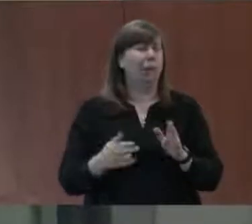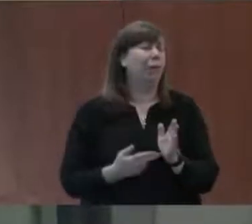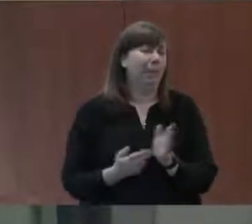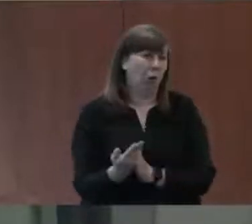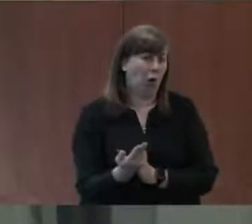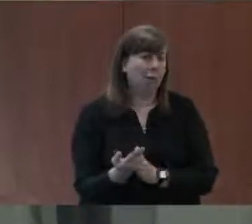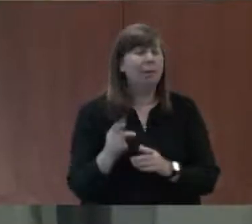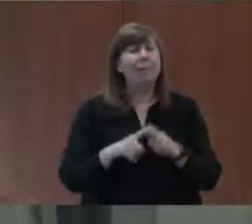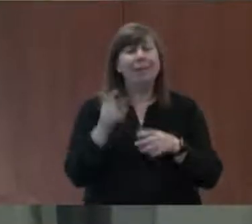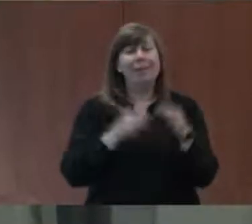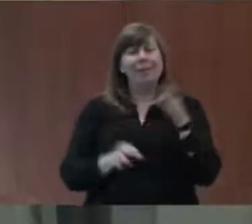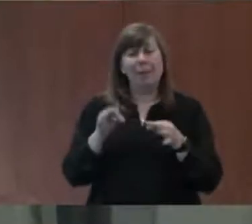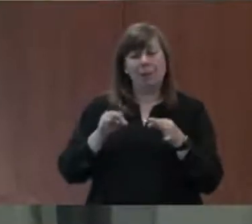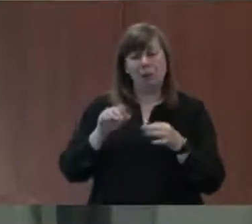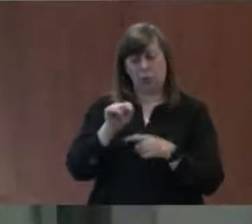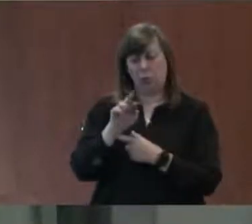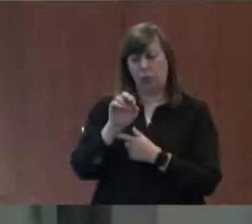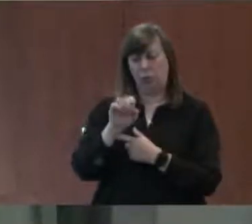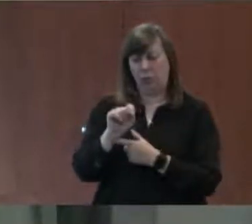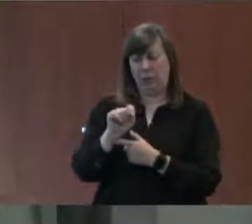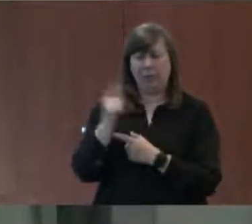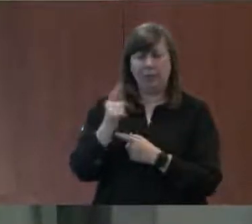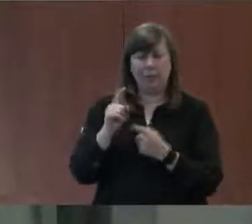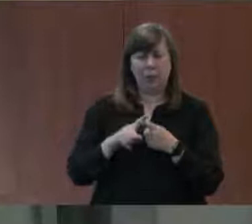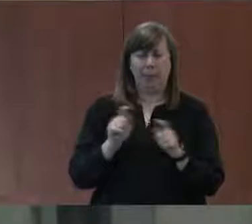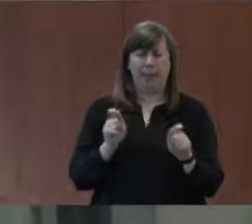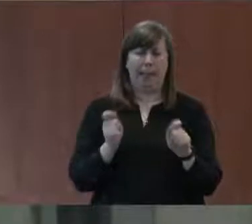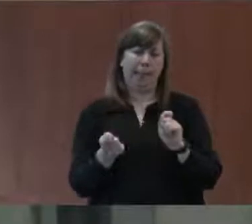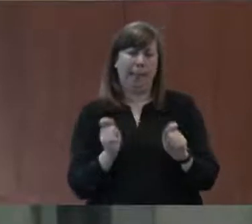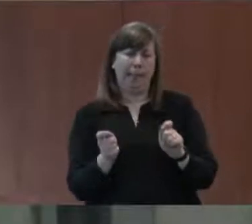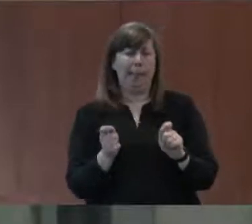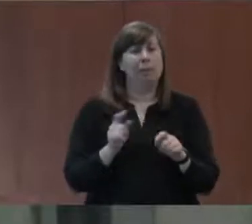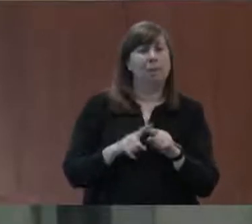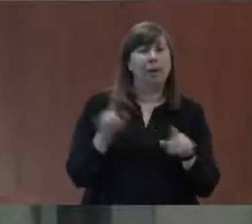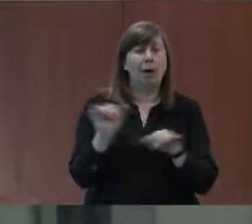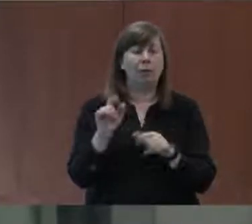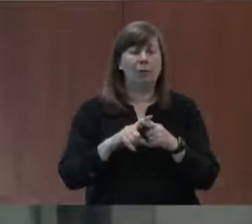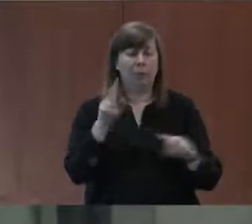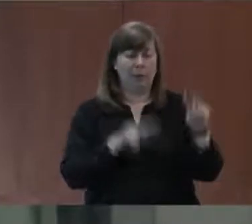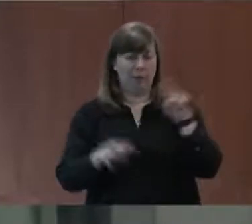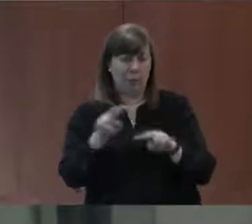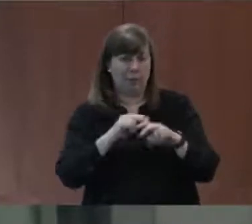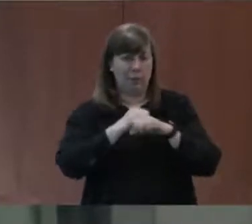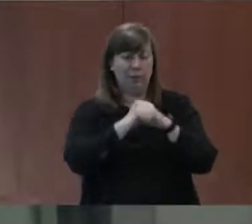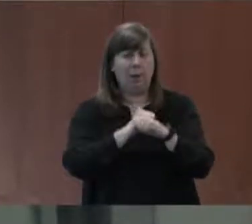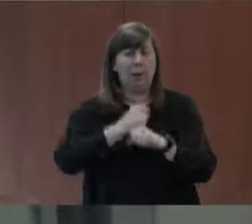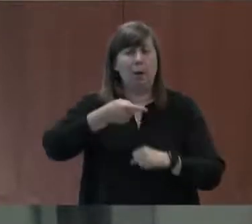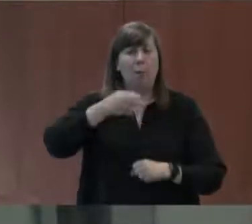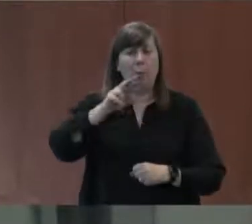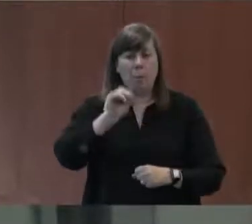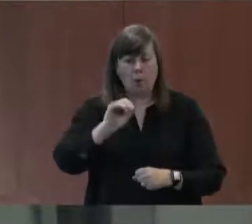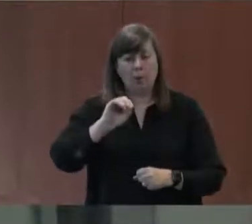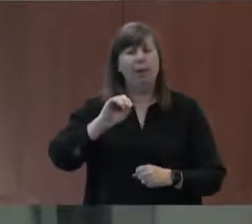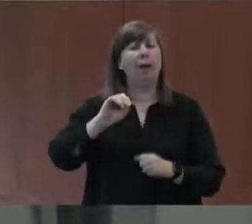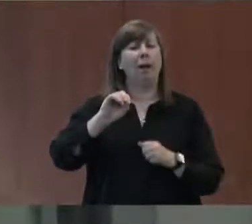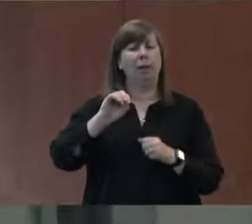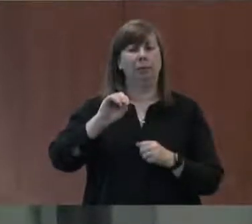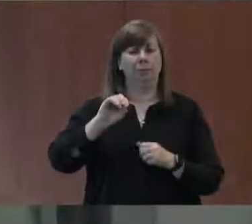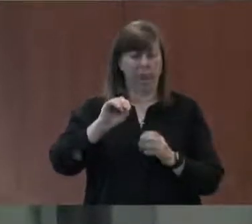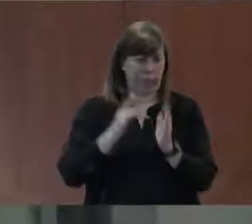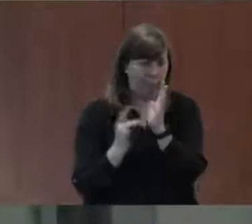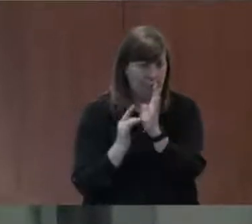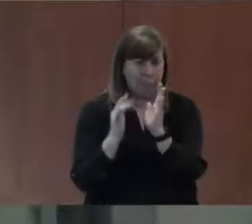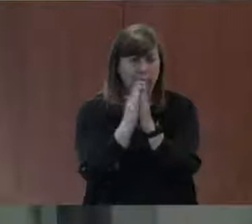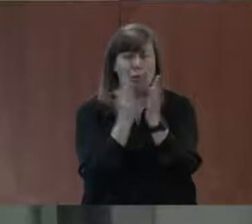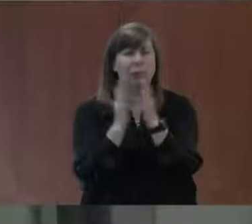honest, instead you chose to treat the parents as something to be manipulated. Additionally, they have observed you defending pornographic and pedophilic books in the school libraries,